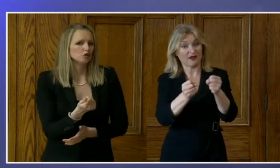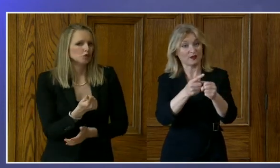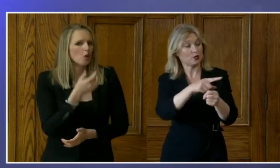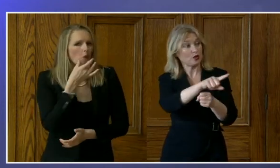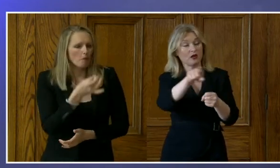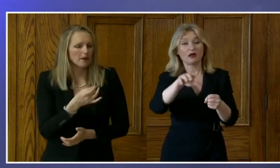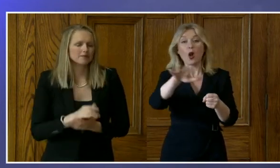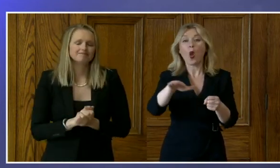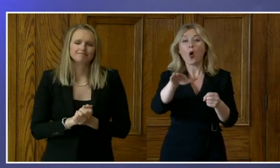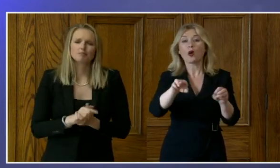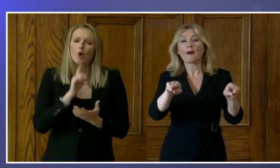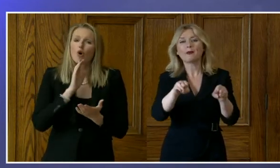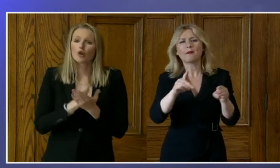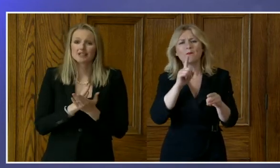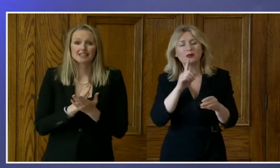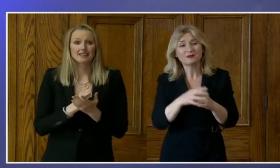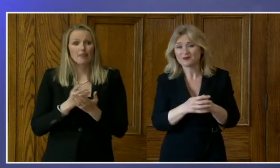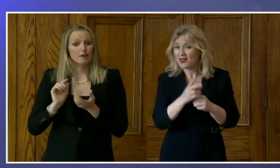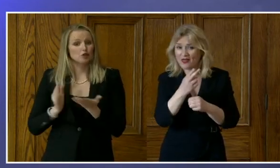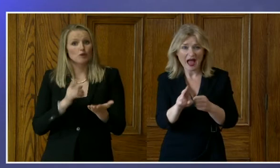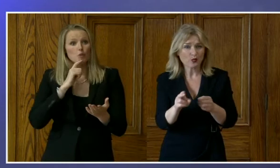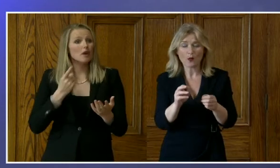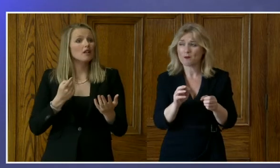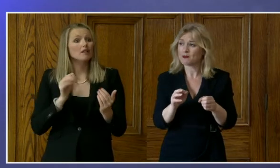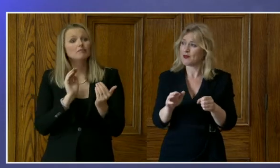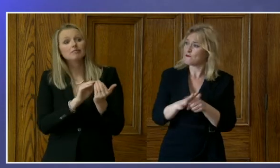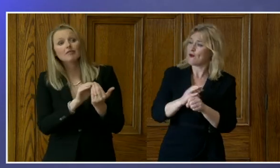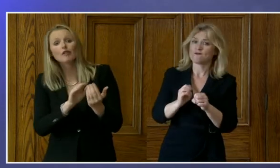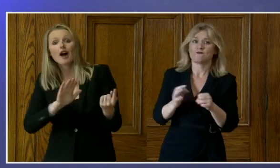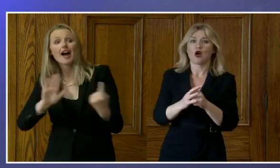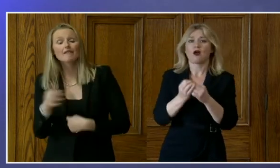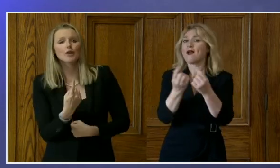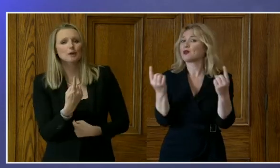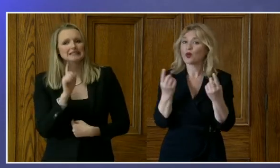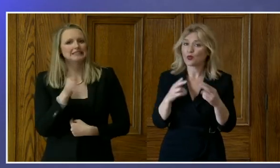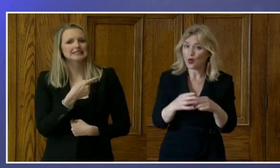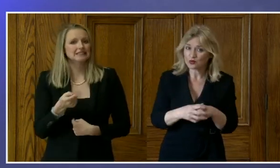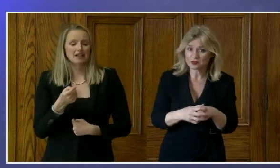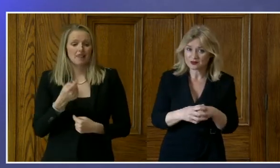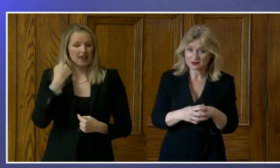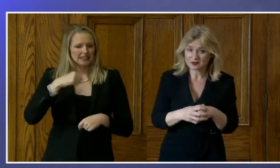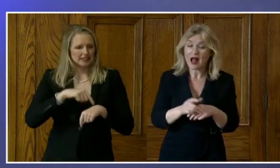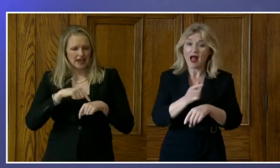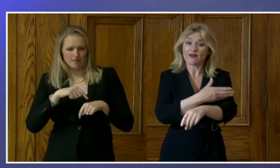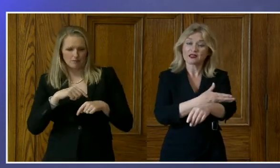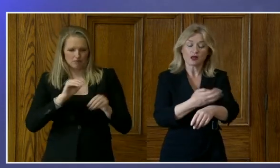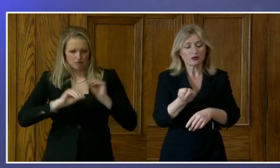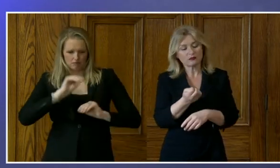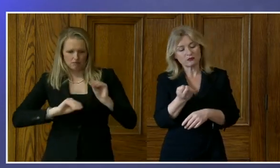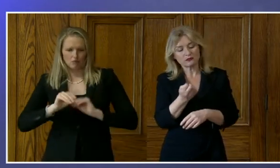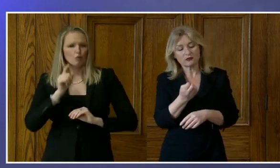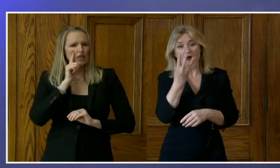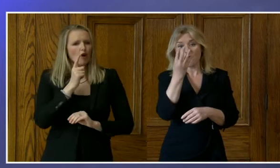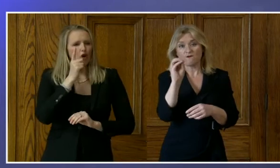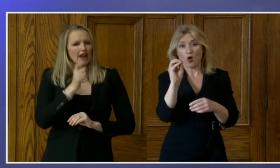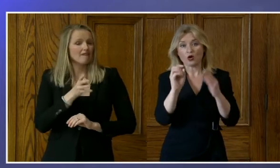But I have to say that that won't cater for everyone. Initially, when we were looking at this, there were 40,000 people that we understood were